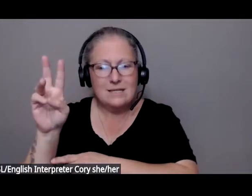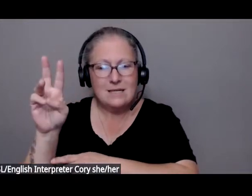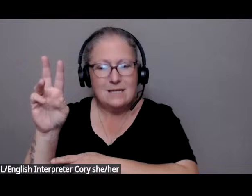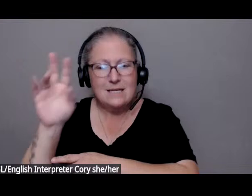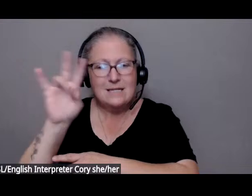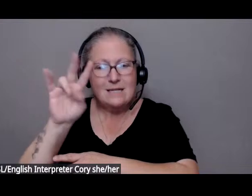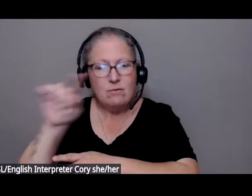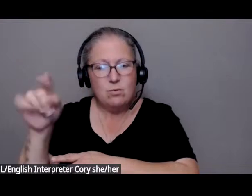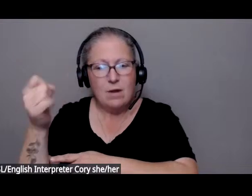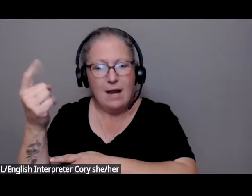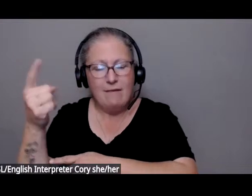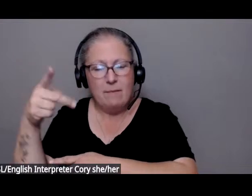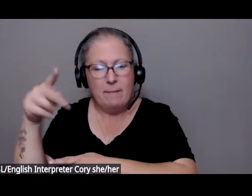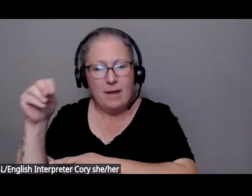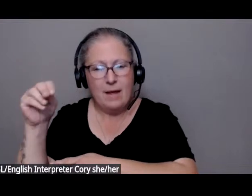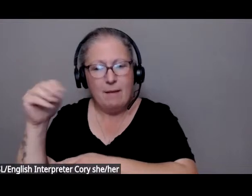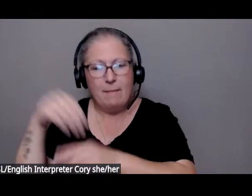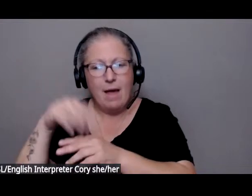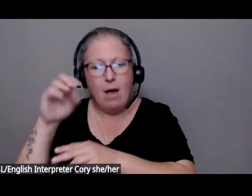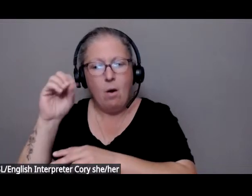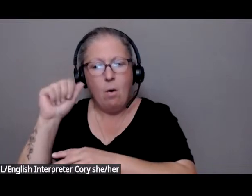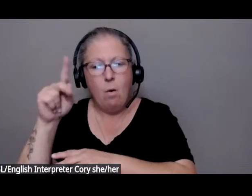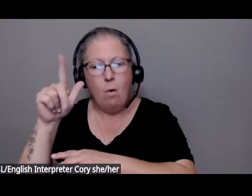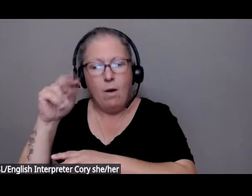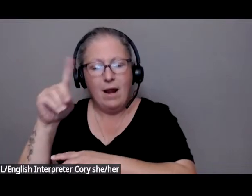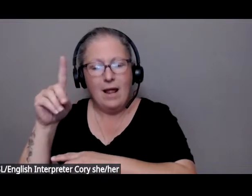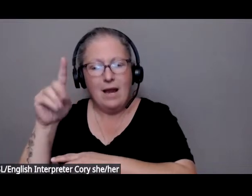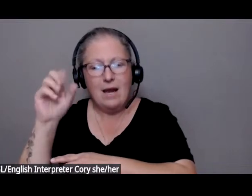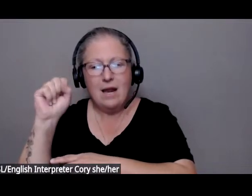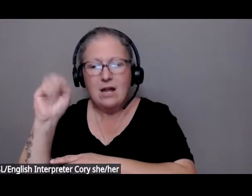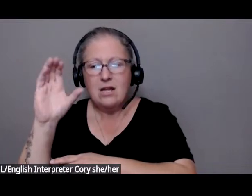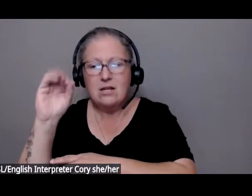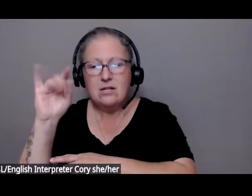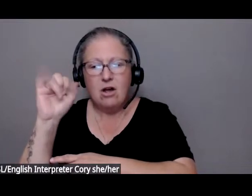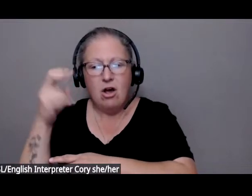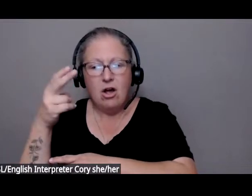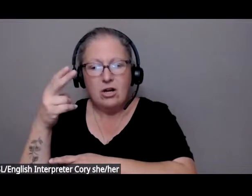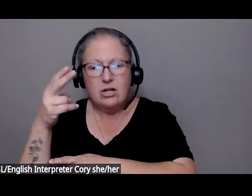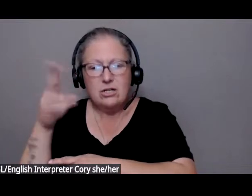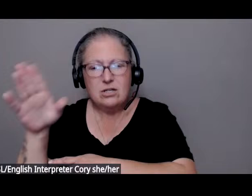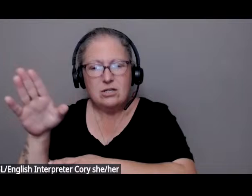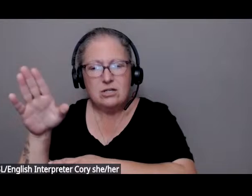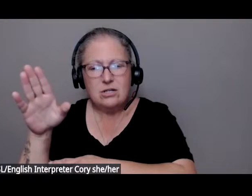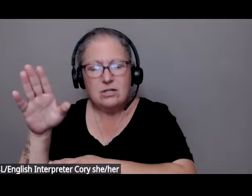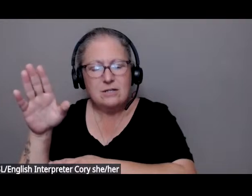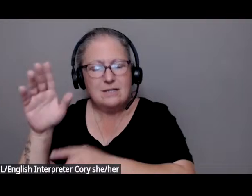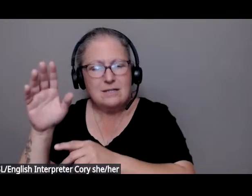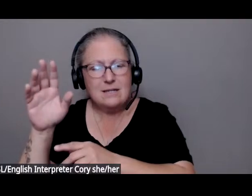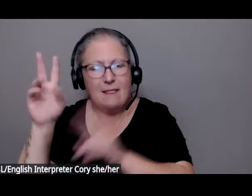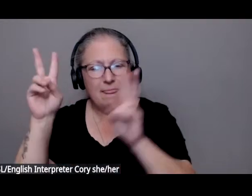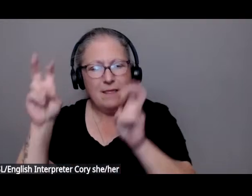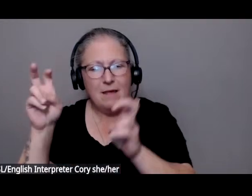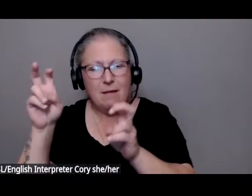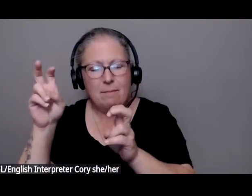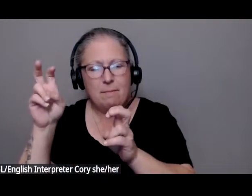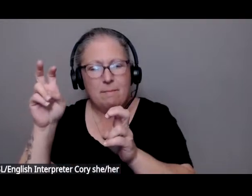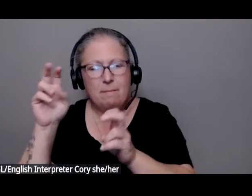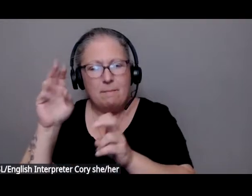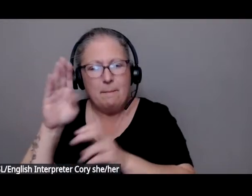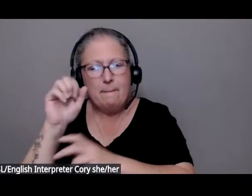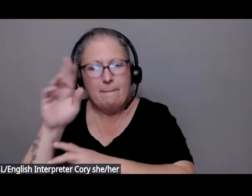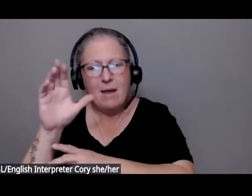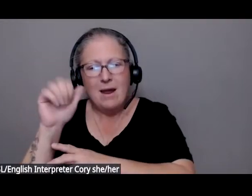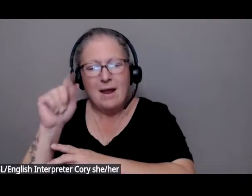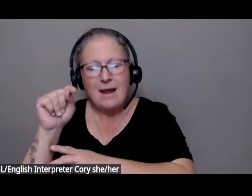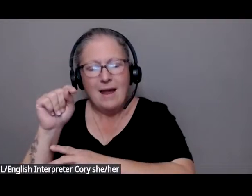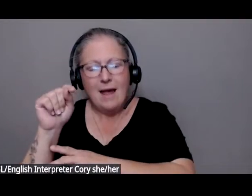to 11 p.m. at Oakland Scottish Rite, and its theme is Bearcat Masquerade. We also have a Pride prom